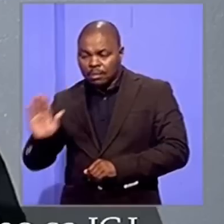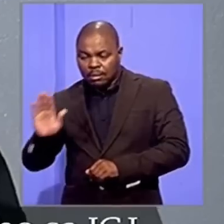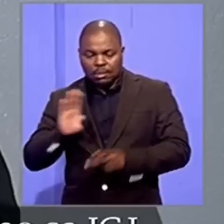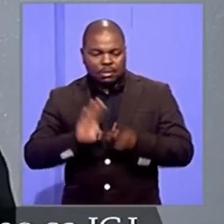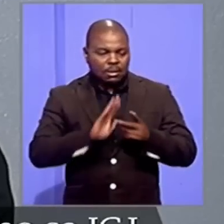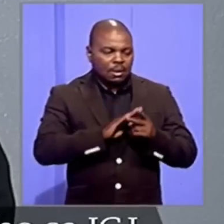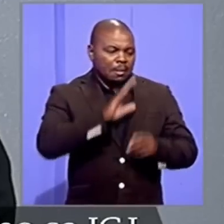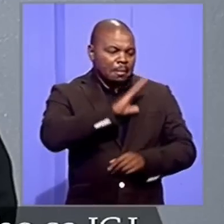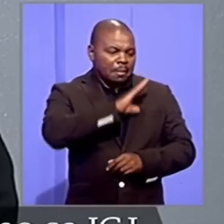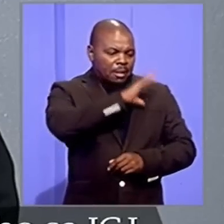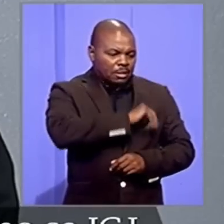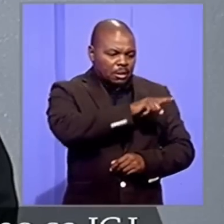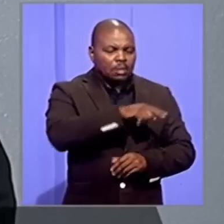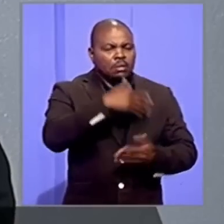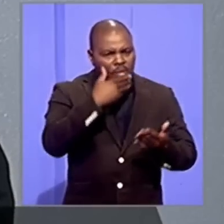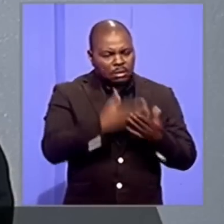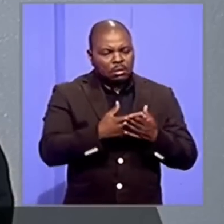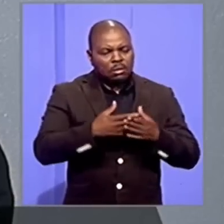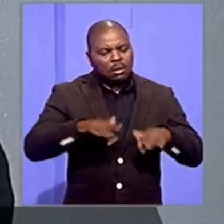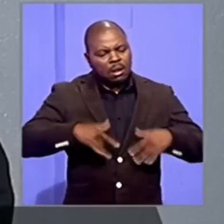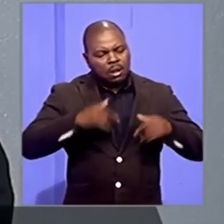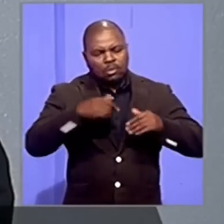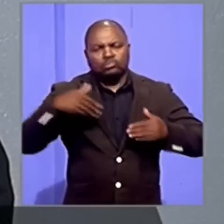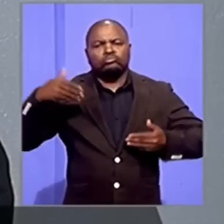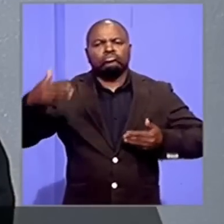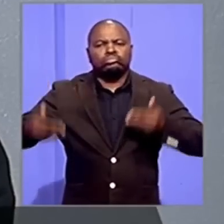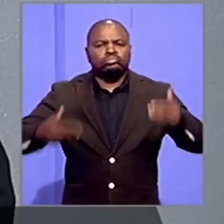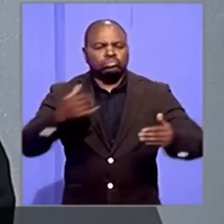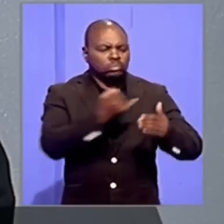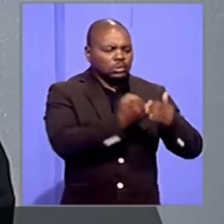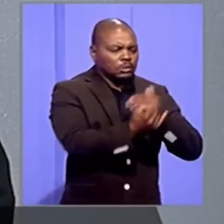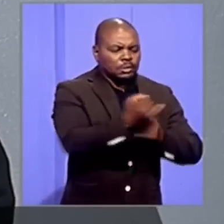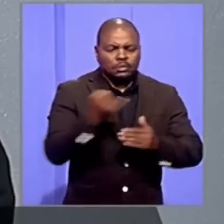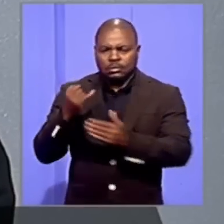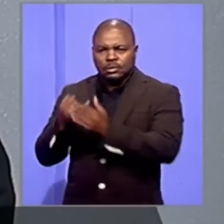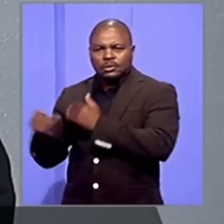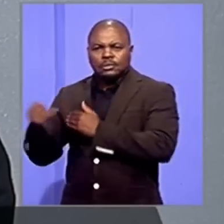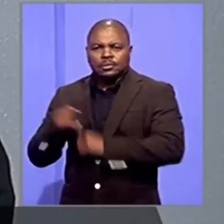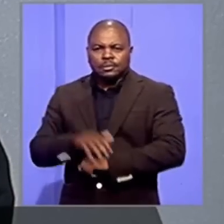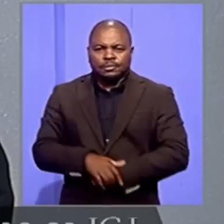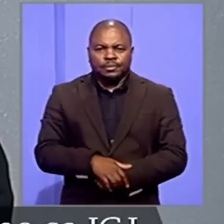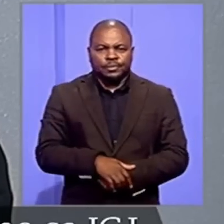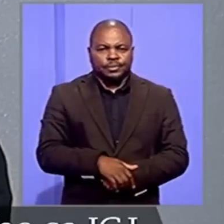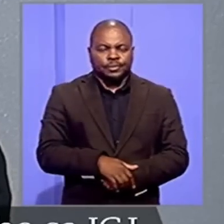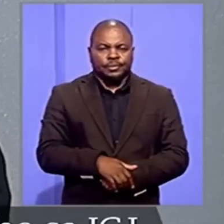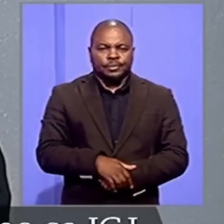Palestine to live side by side as independent states.